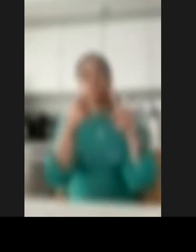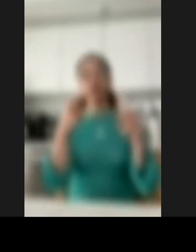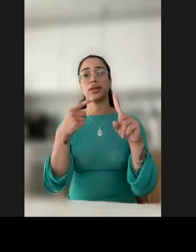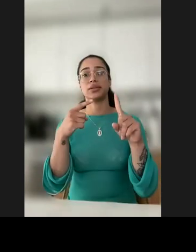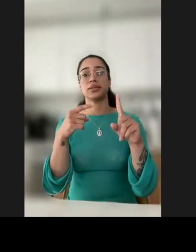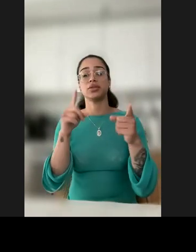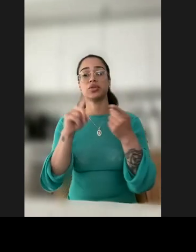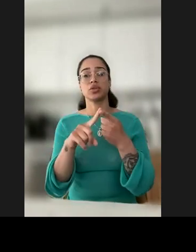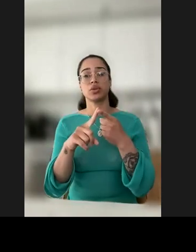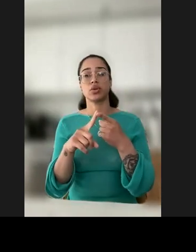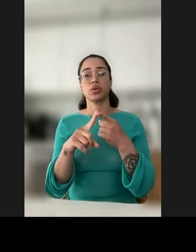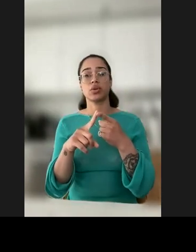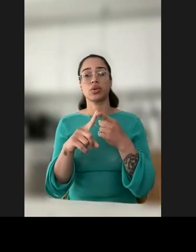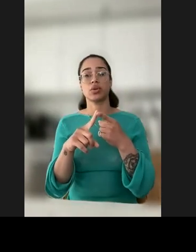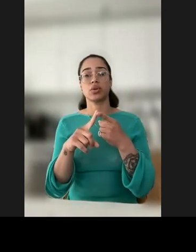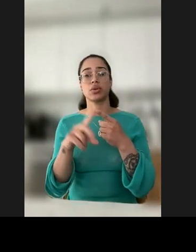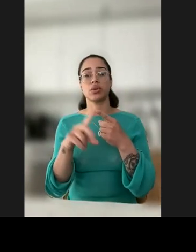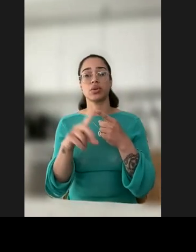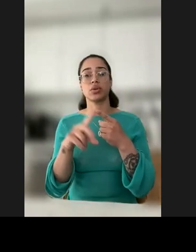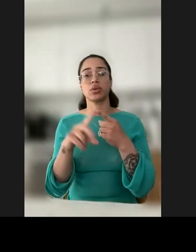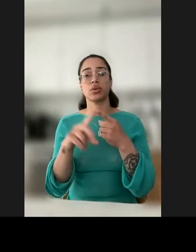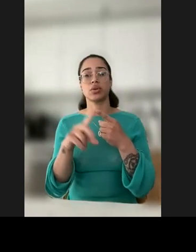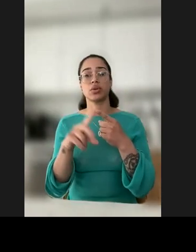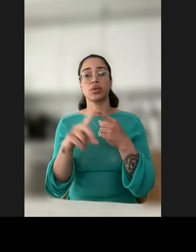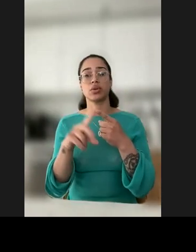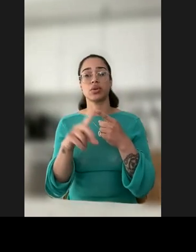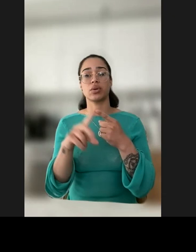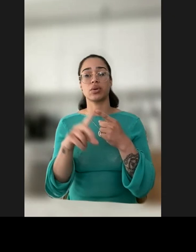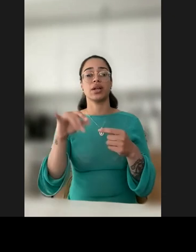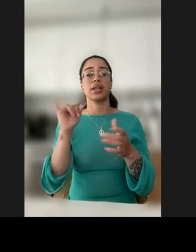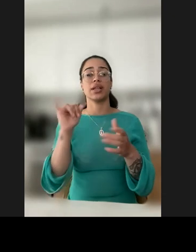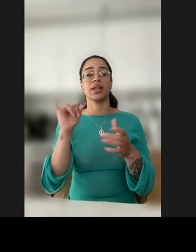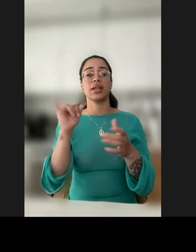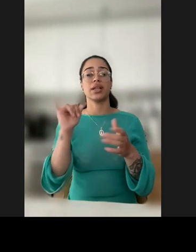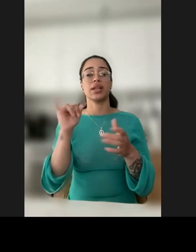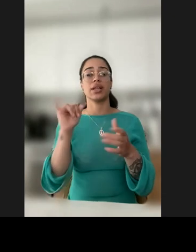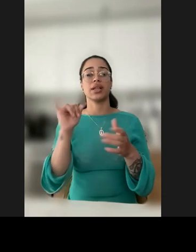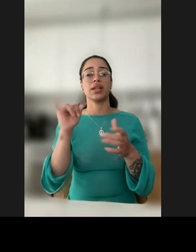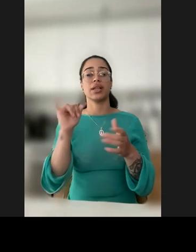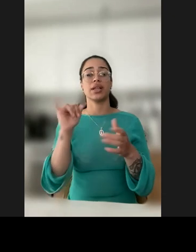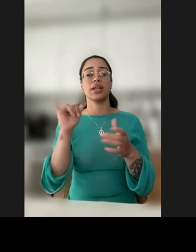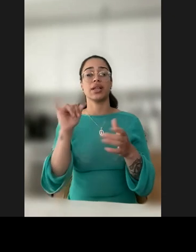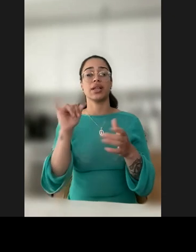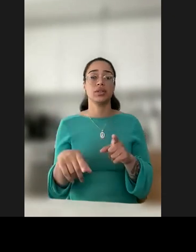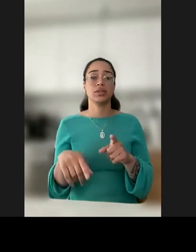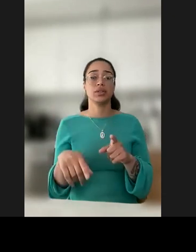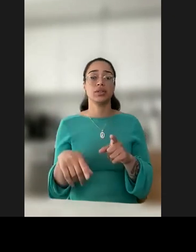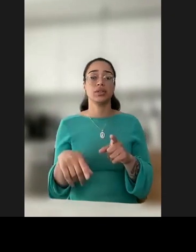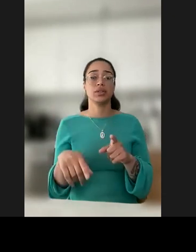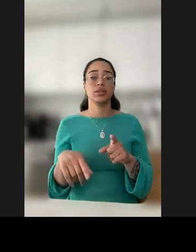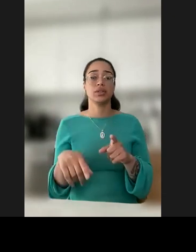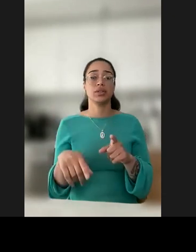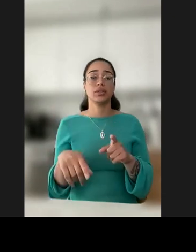to Derek and the group that although there are a lot of very well paid AAPI people,